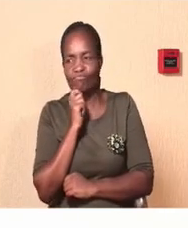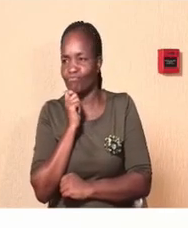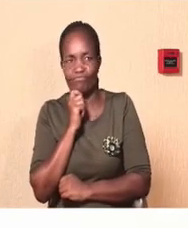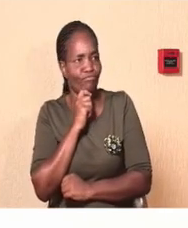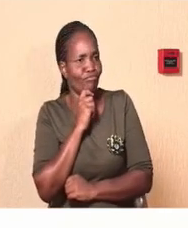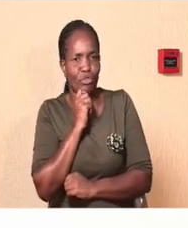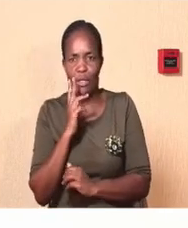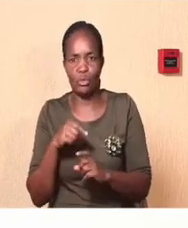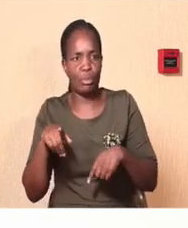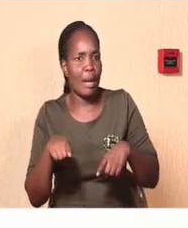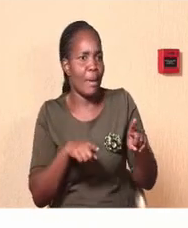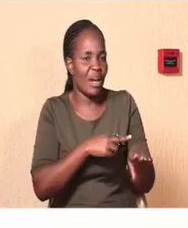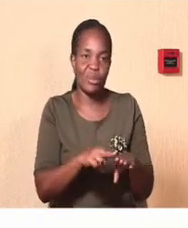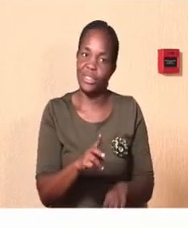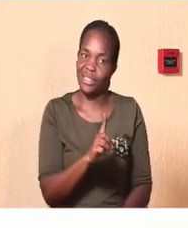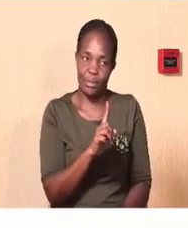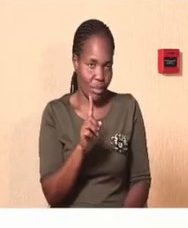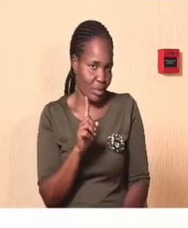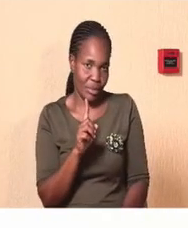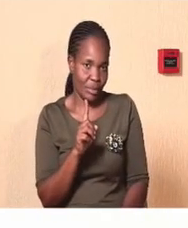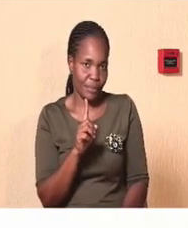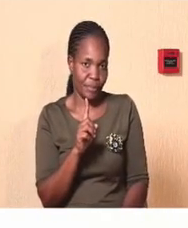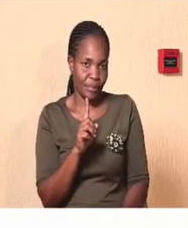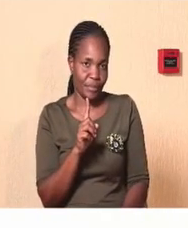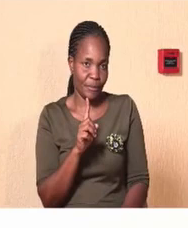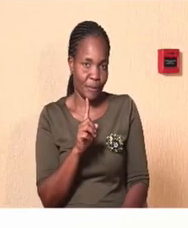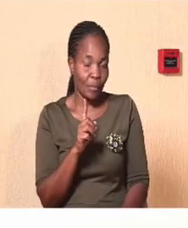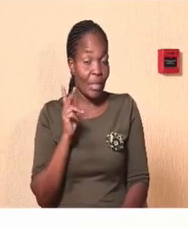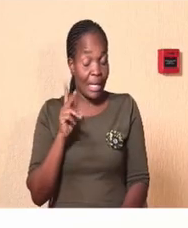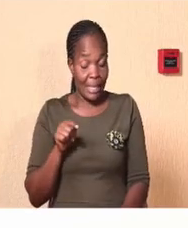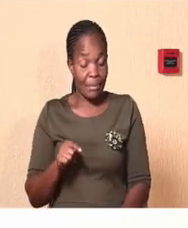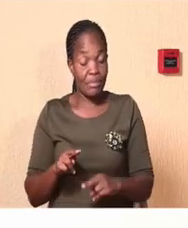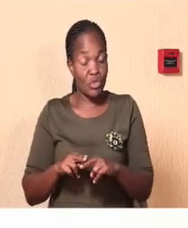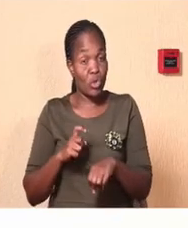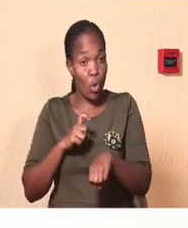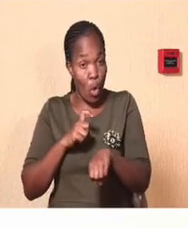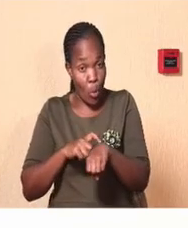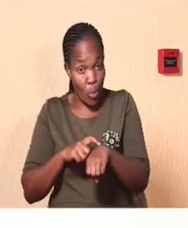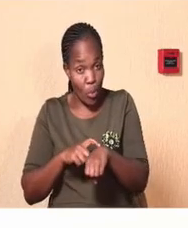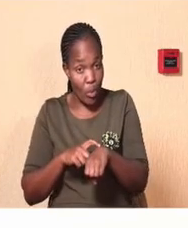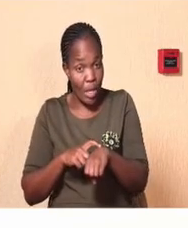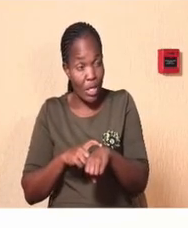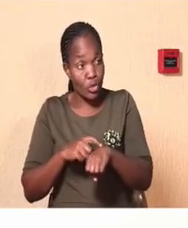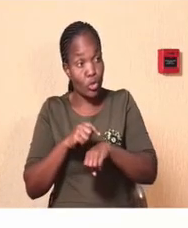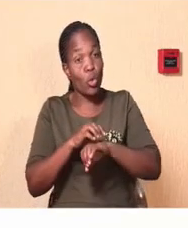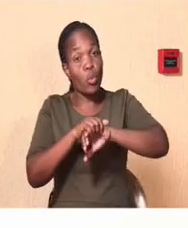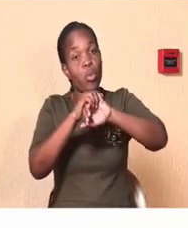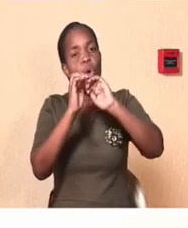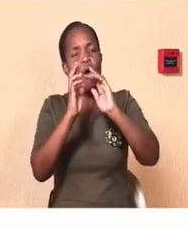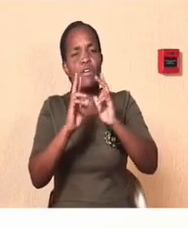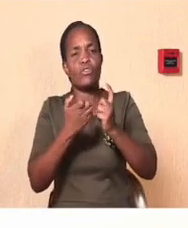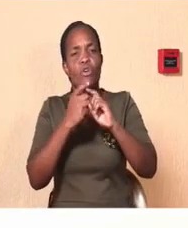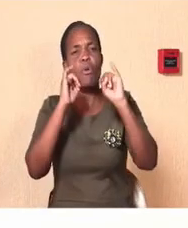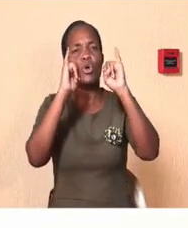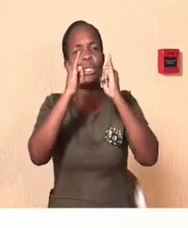see movements in the streets. And I really want to use this opportunity also to commend the residents of Arandes, because